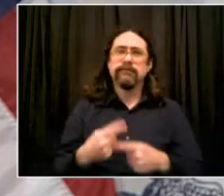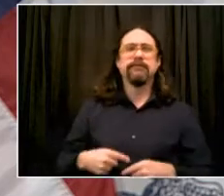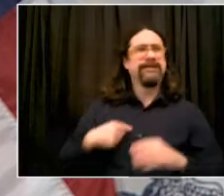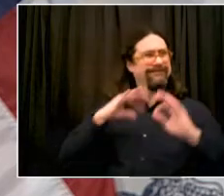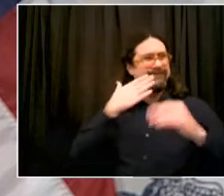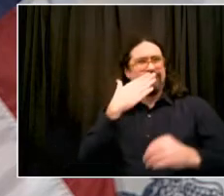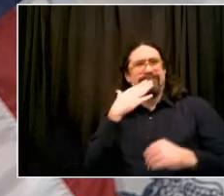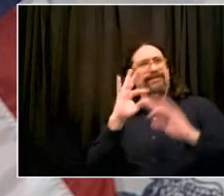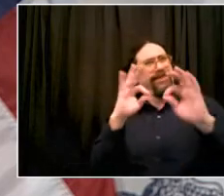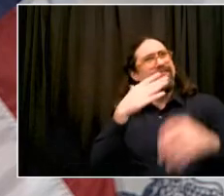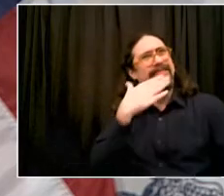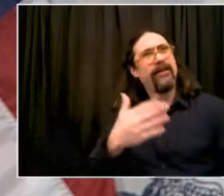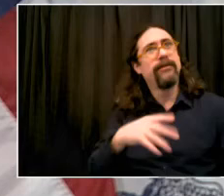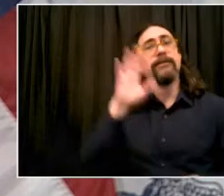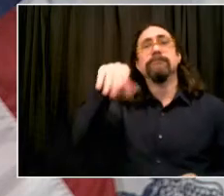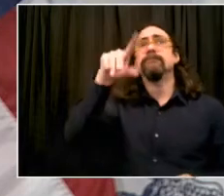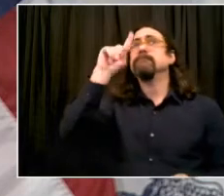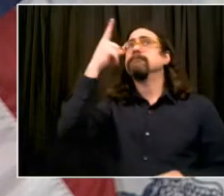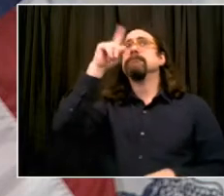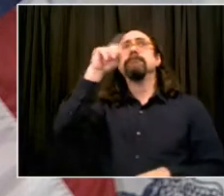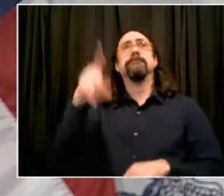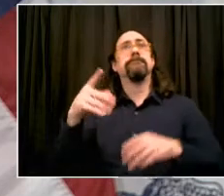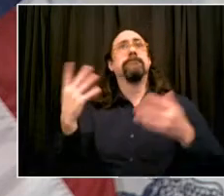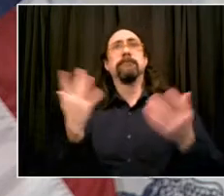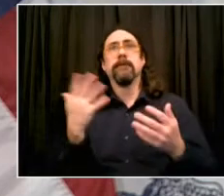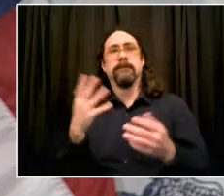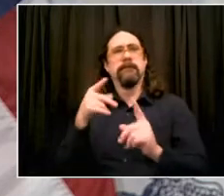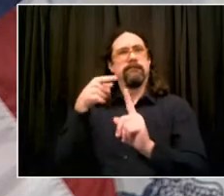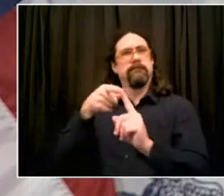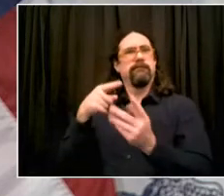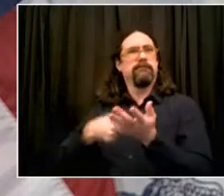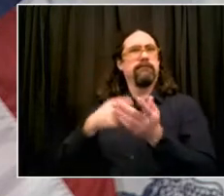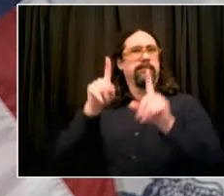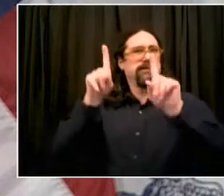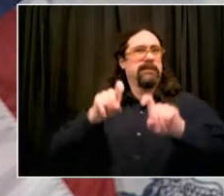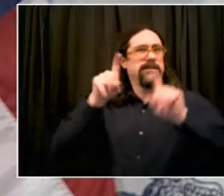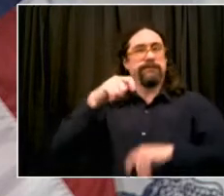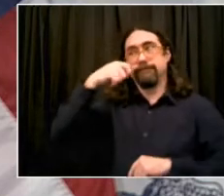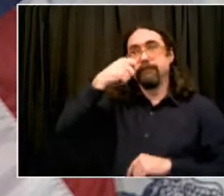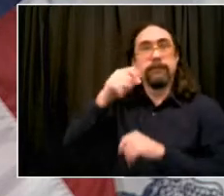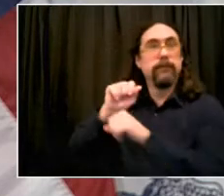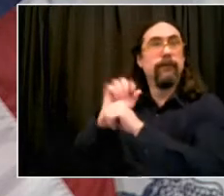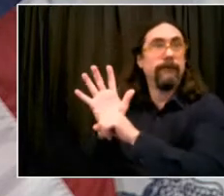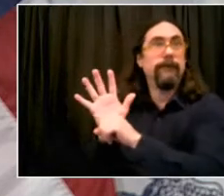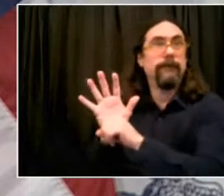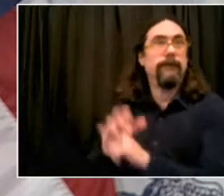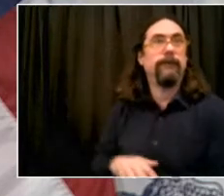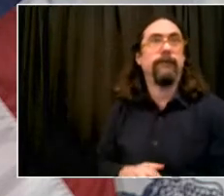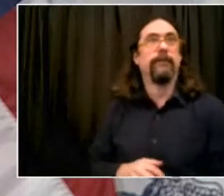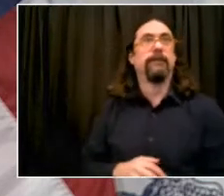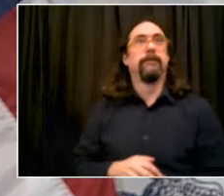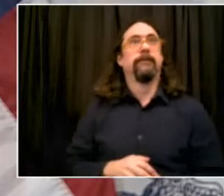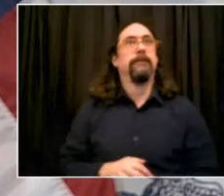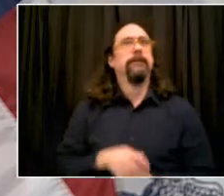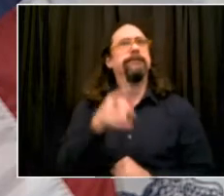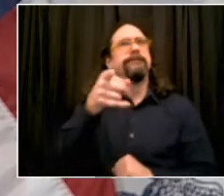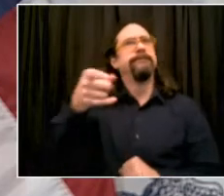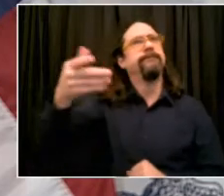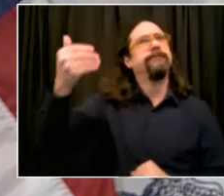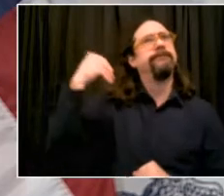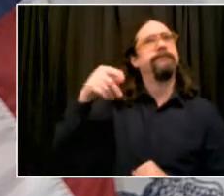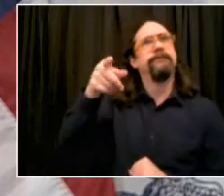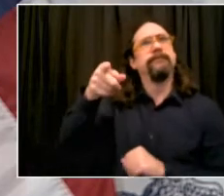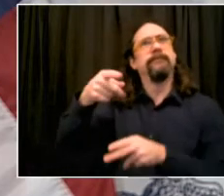involves testing. You were talking about the city's pandemic lab increasing testing capacity. Is the city